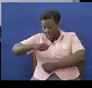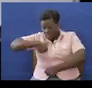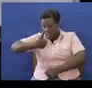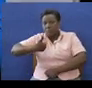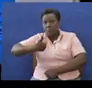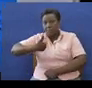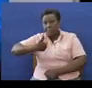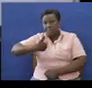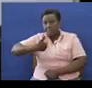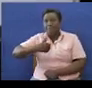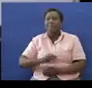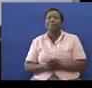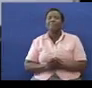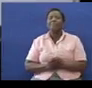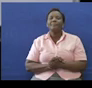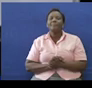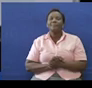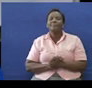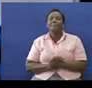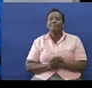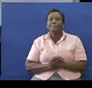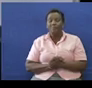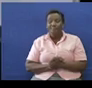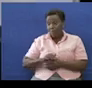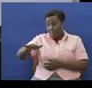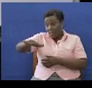develops the following adaptation.